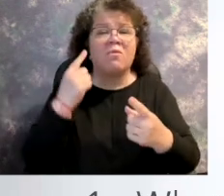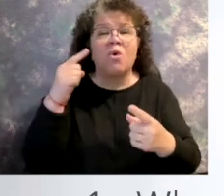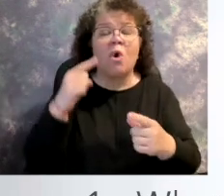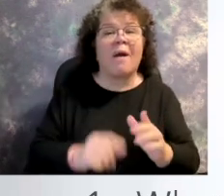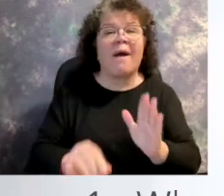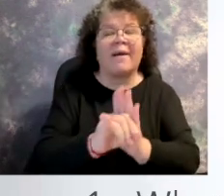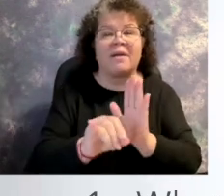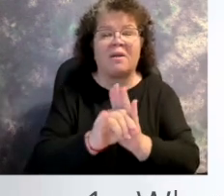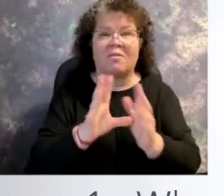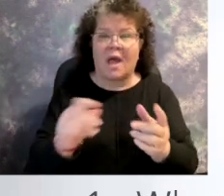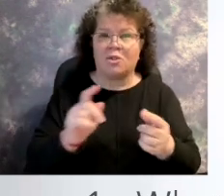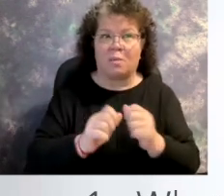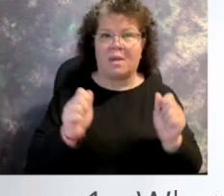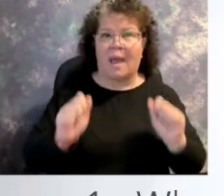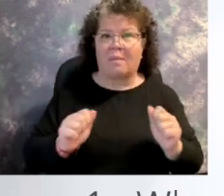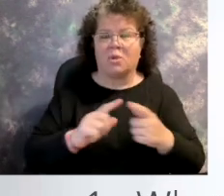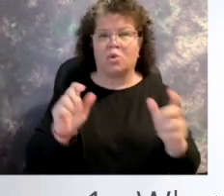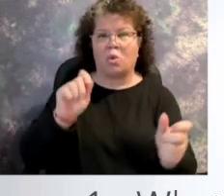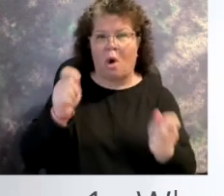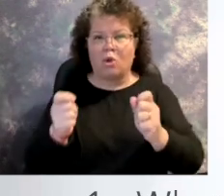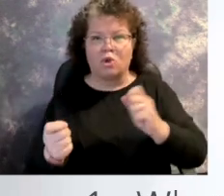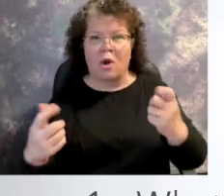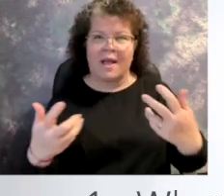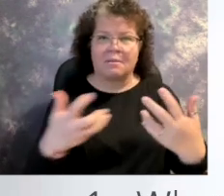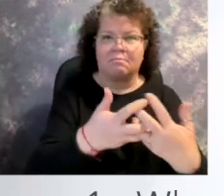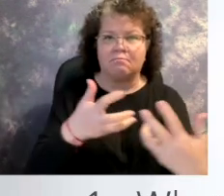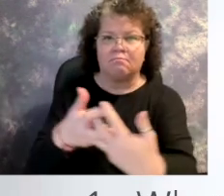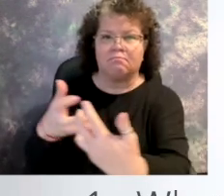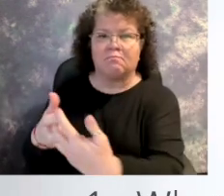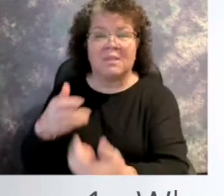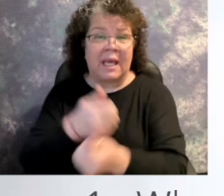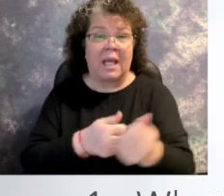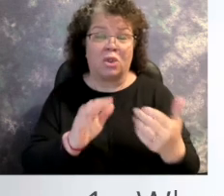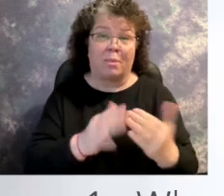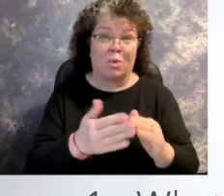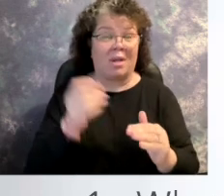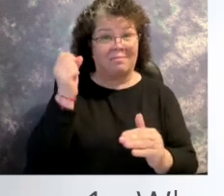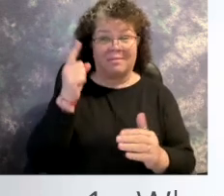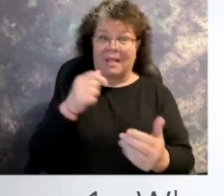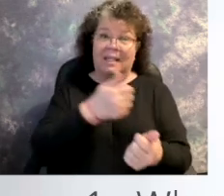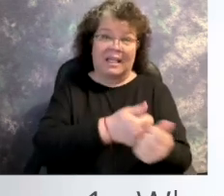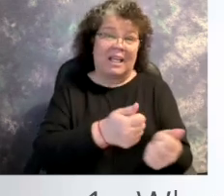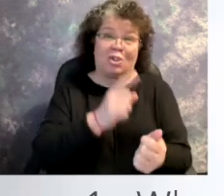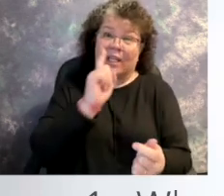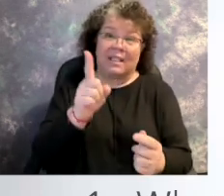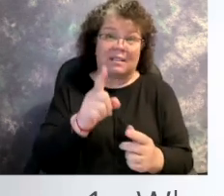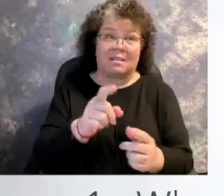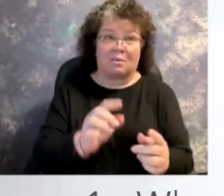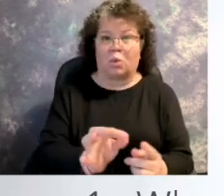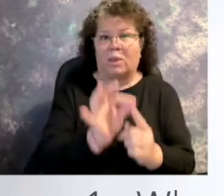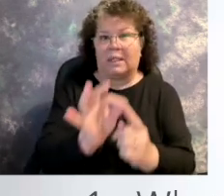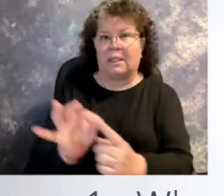be altered and tailored to your communities, because every community is unique and they have their own specific